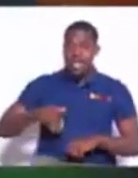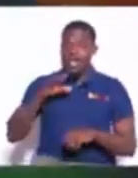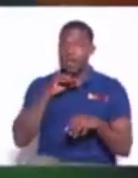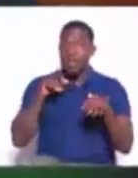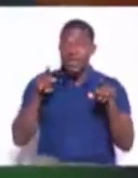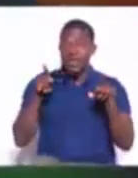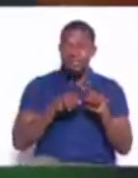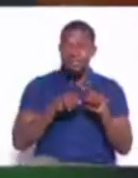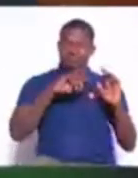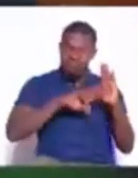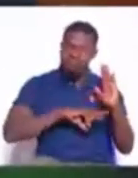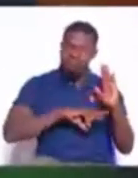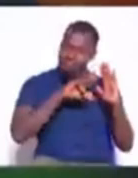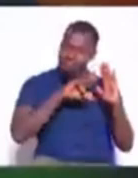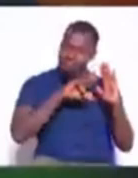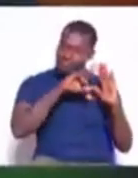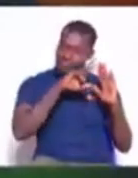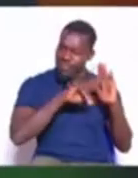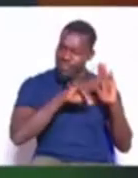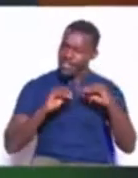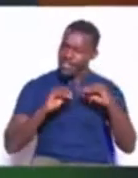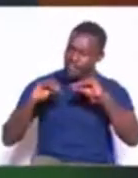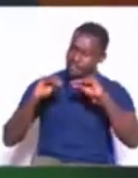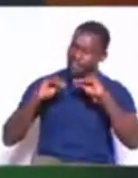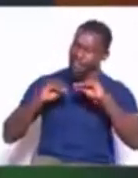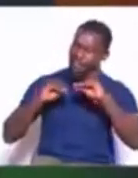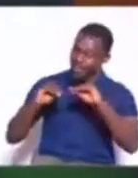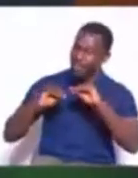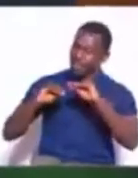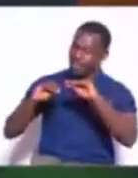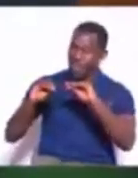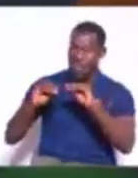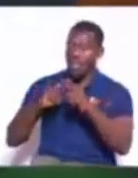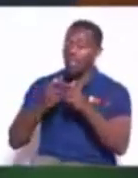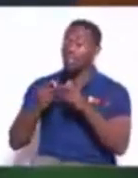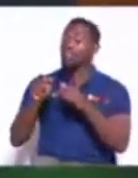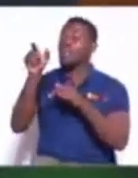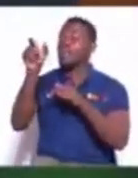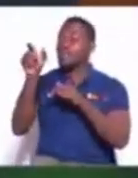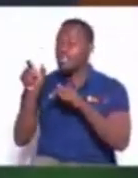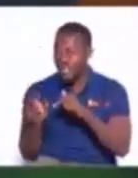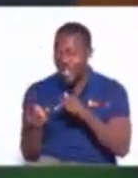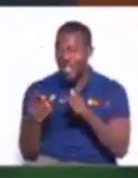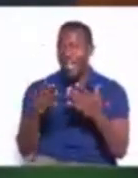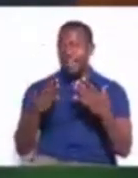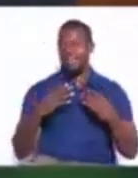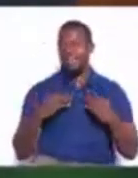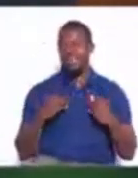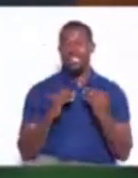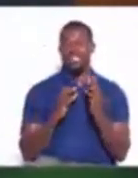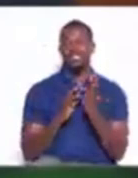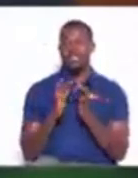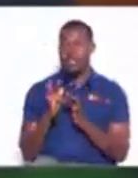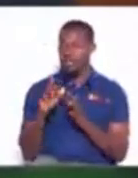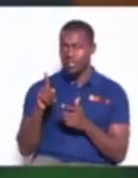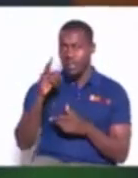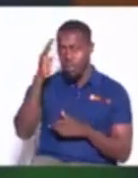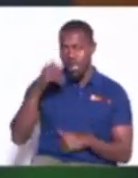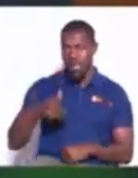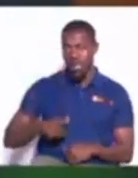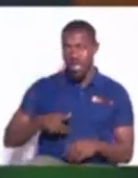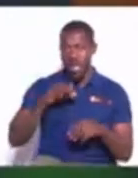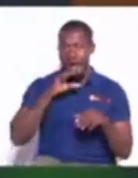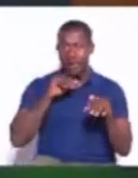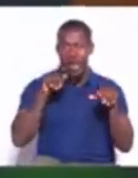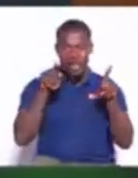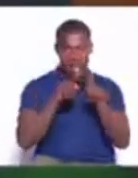so convinced of Christ and his love and the truth of God's word that his younger brother searched out a